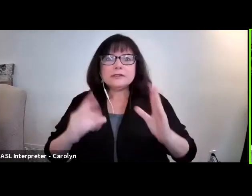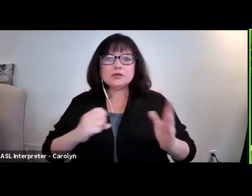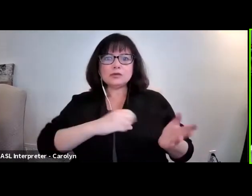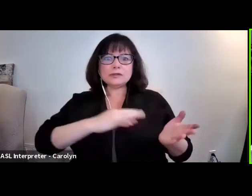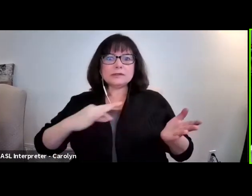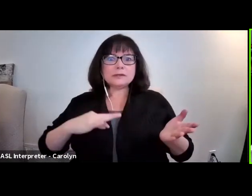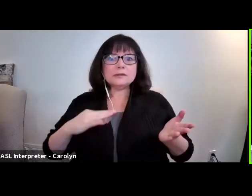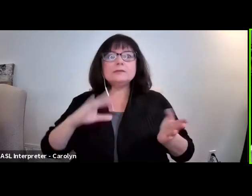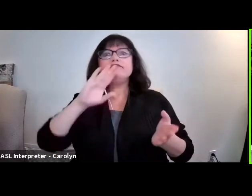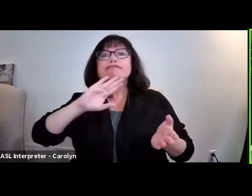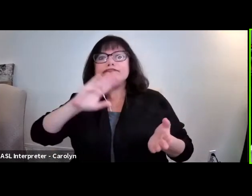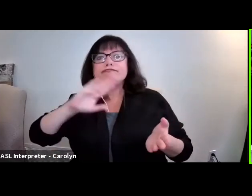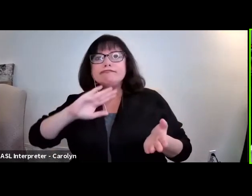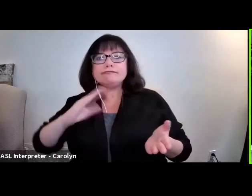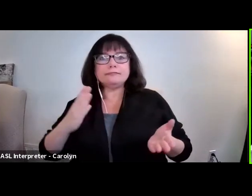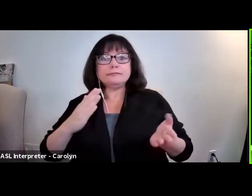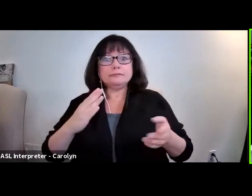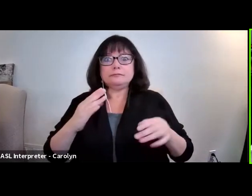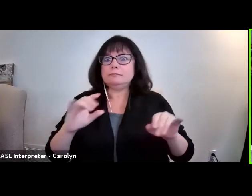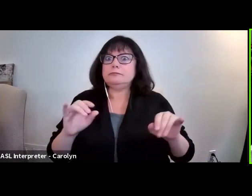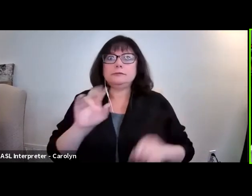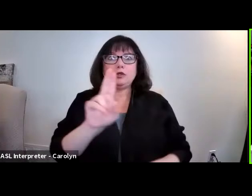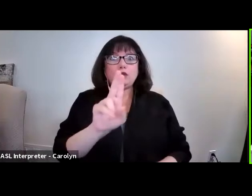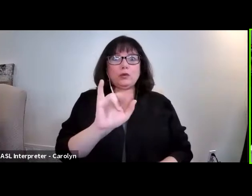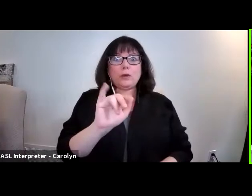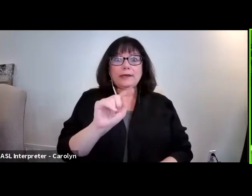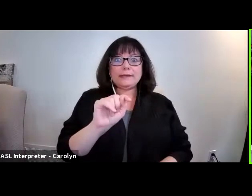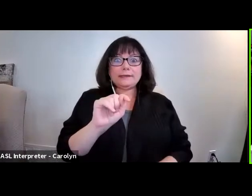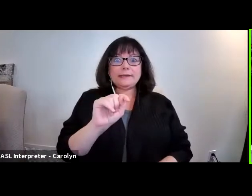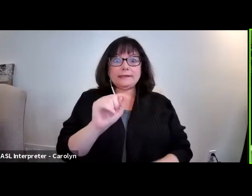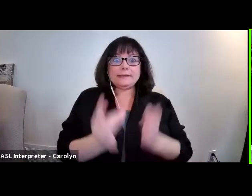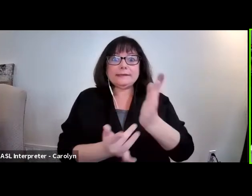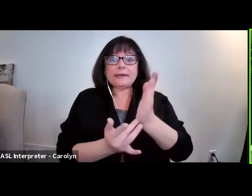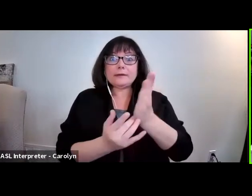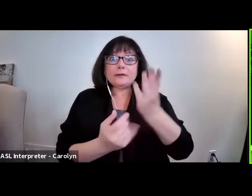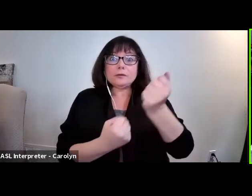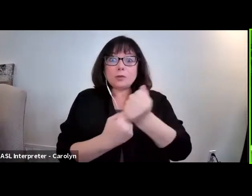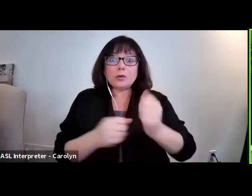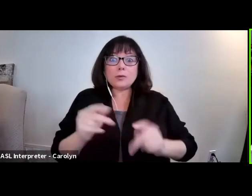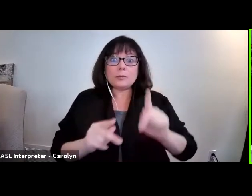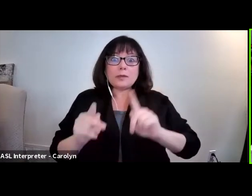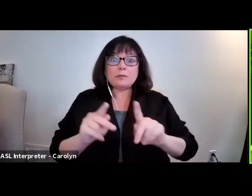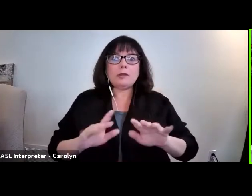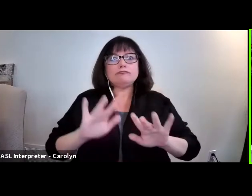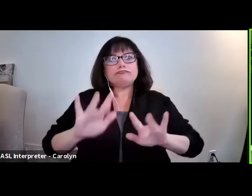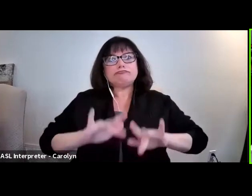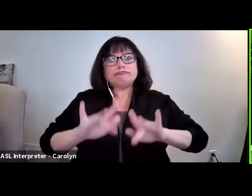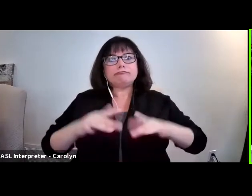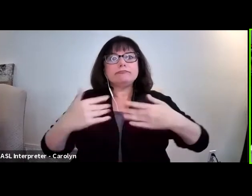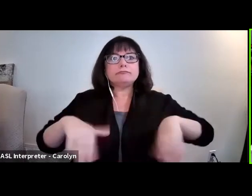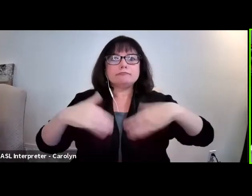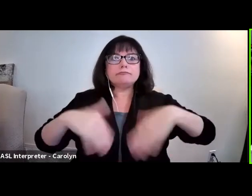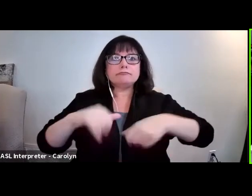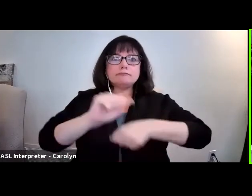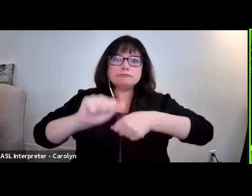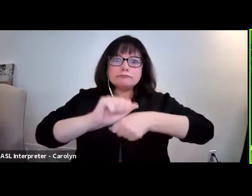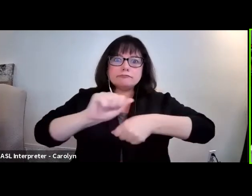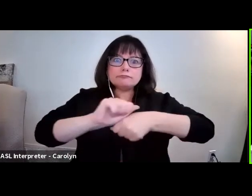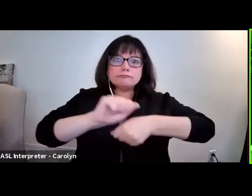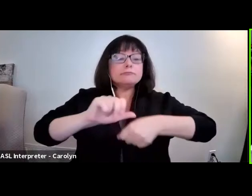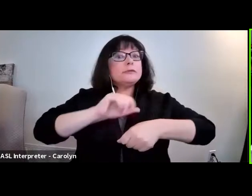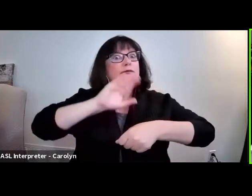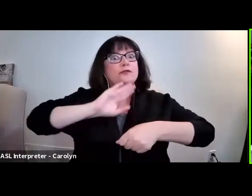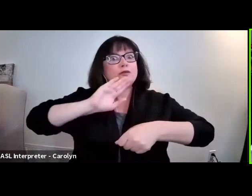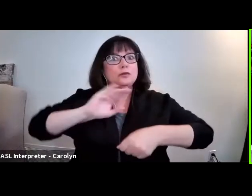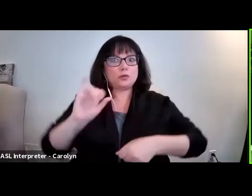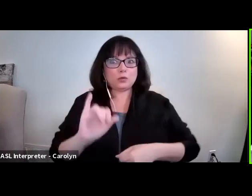as the UIT staff themselves who were maintaining the platform. Unlike some universities, York has